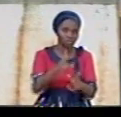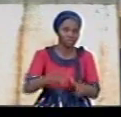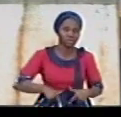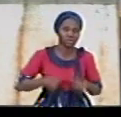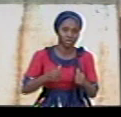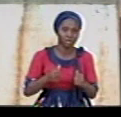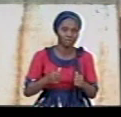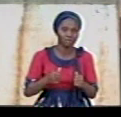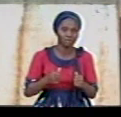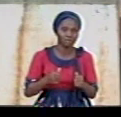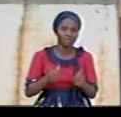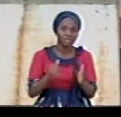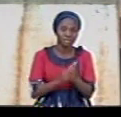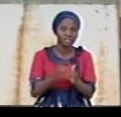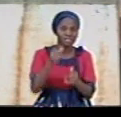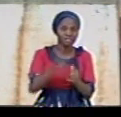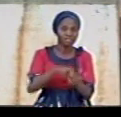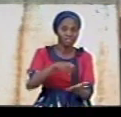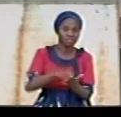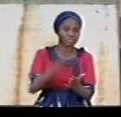That every knee shall bow,